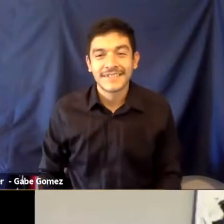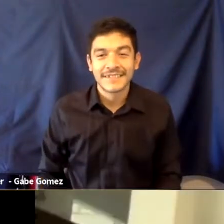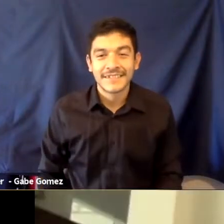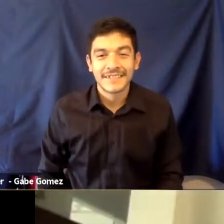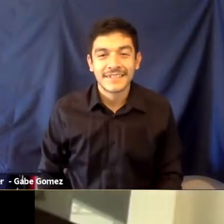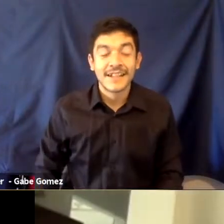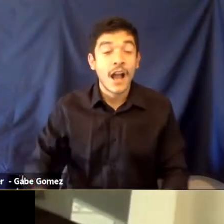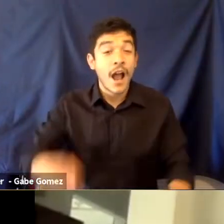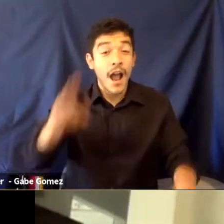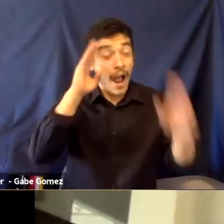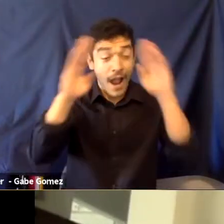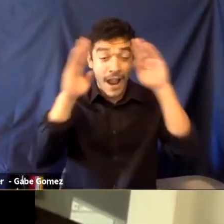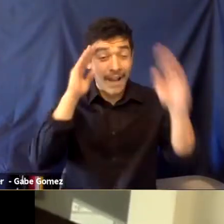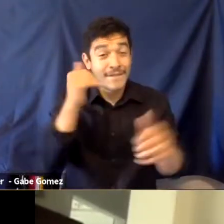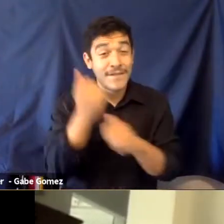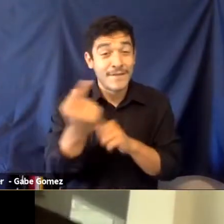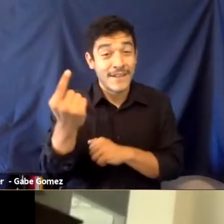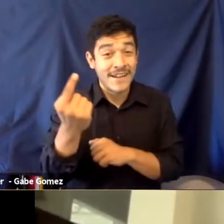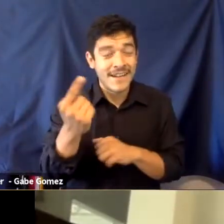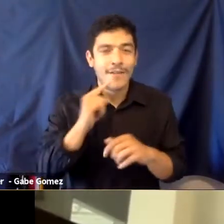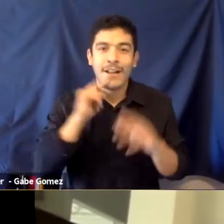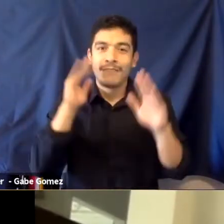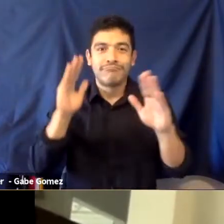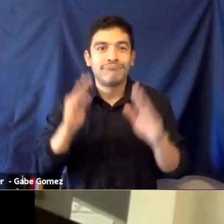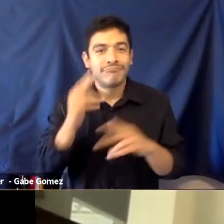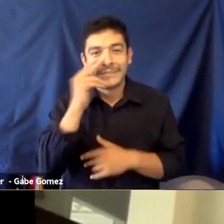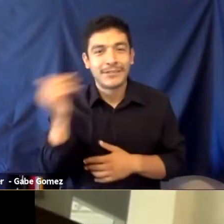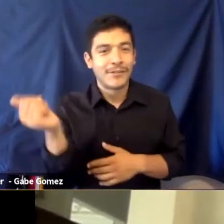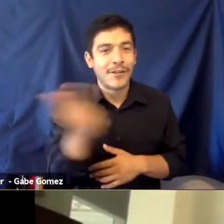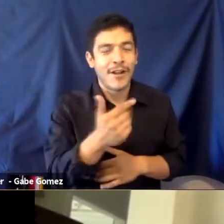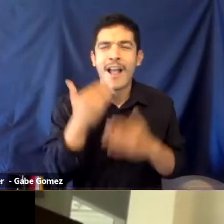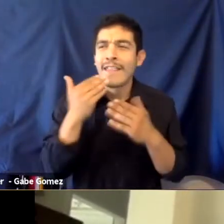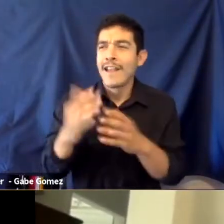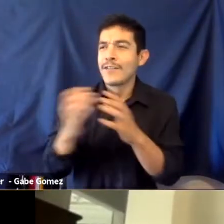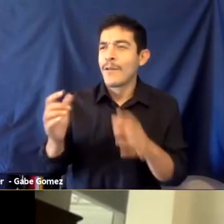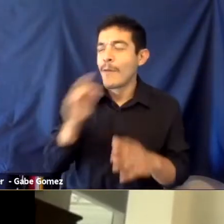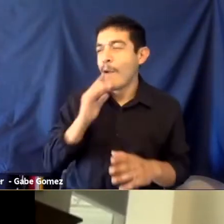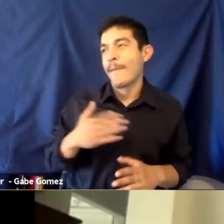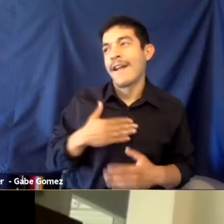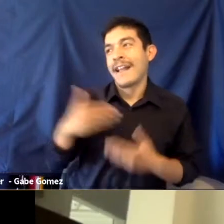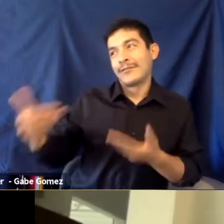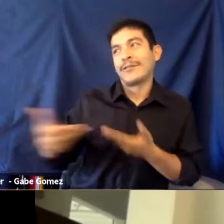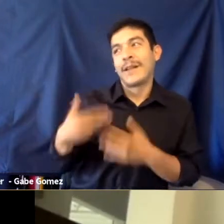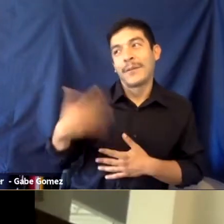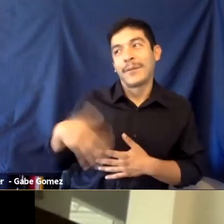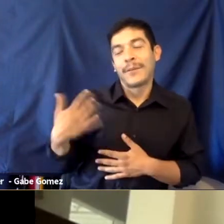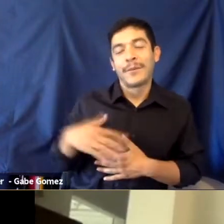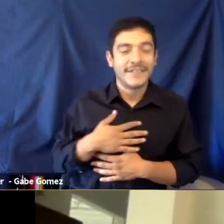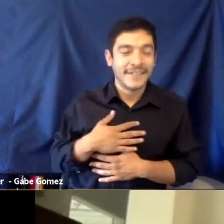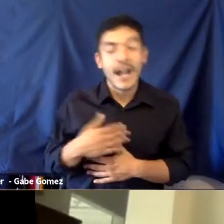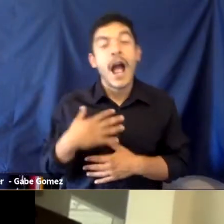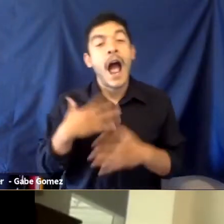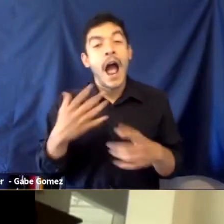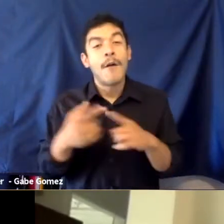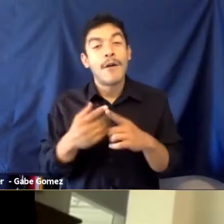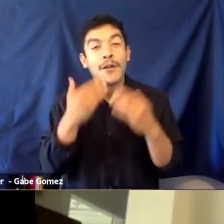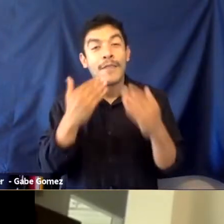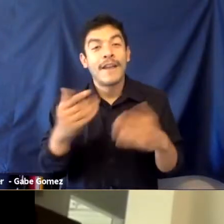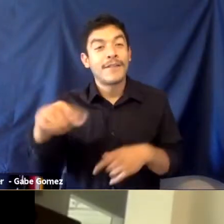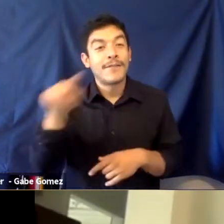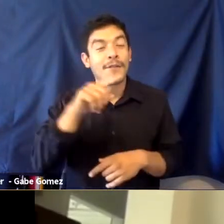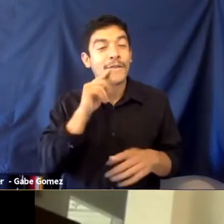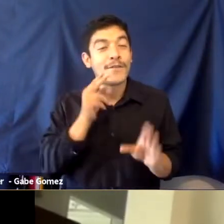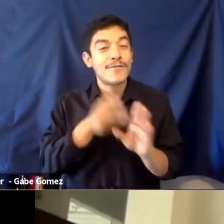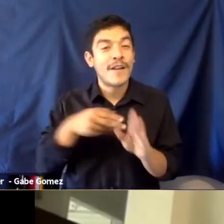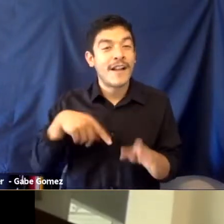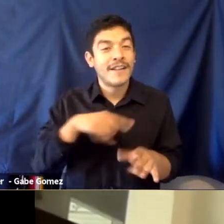Hi, everybody. Hi, it's so great to see you. Thank you so much for that fabulous introduction. I want to thank you all for joining us